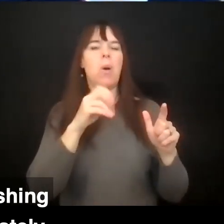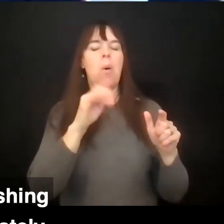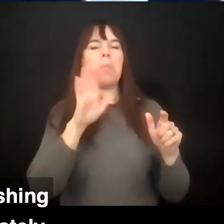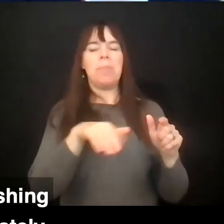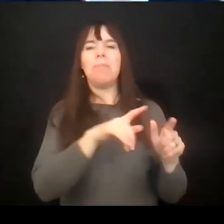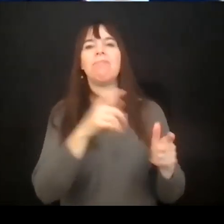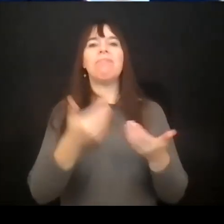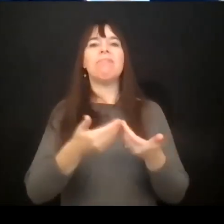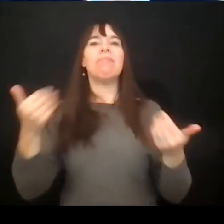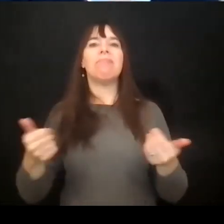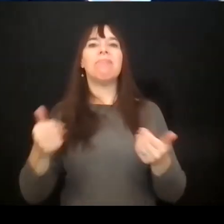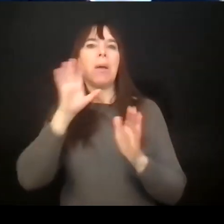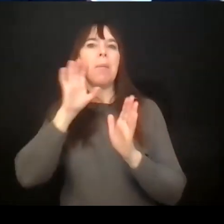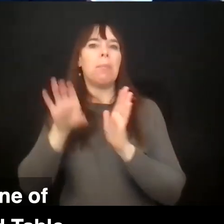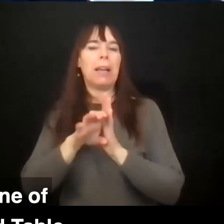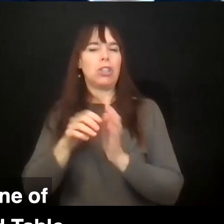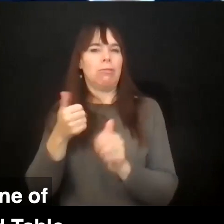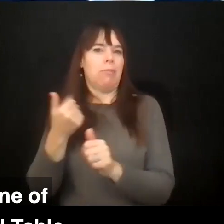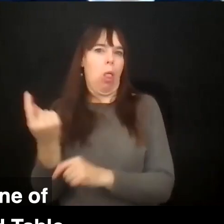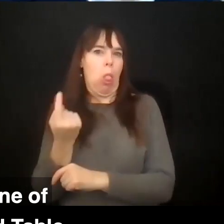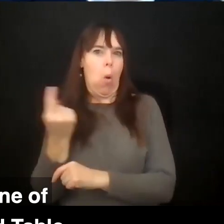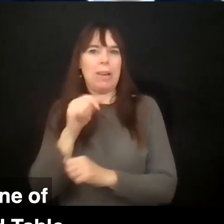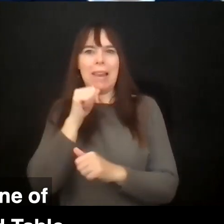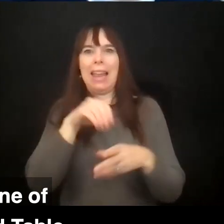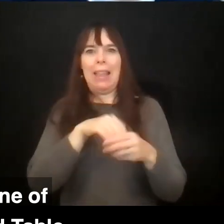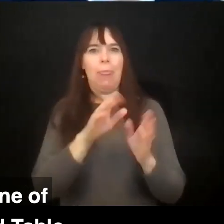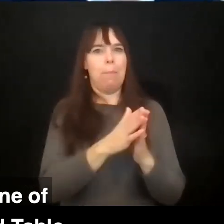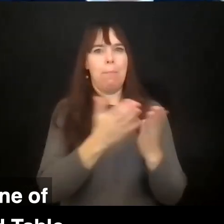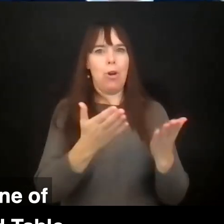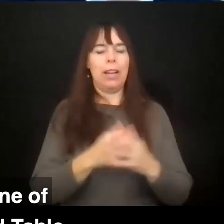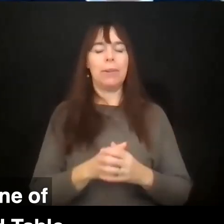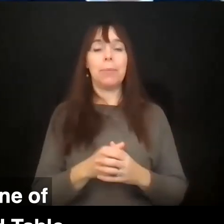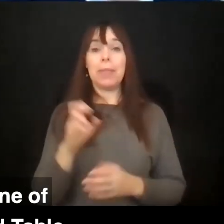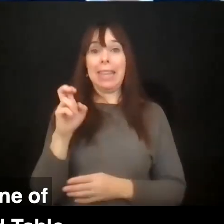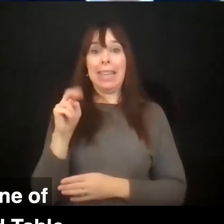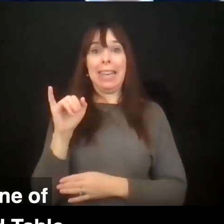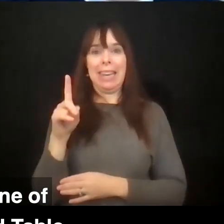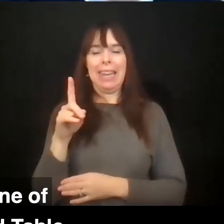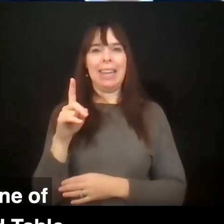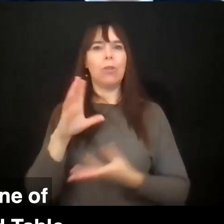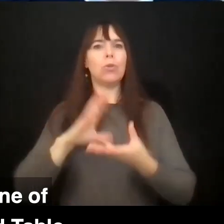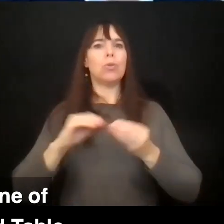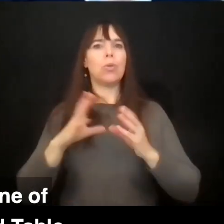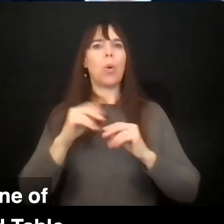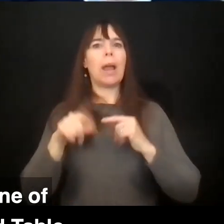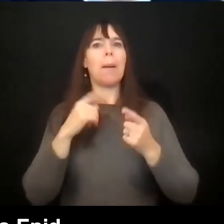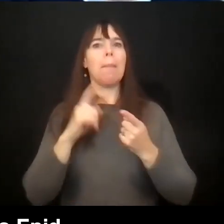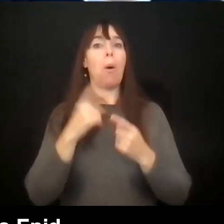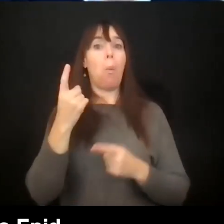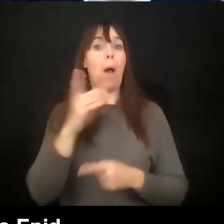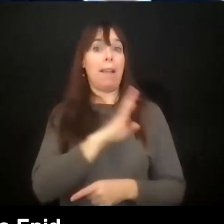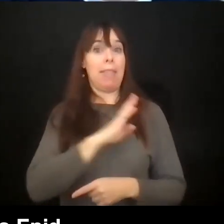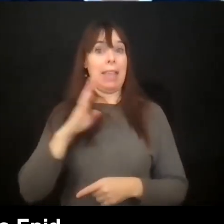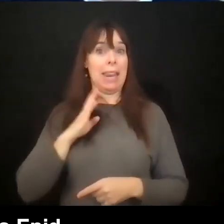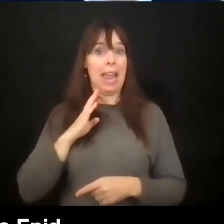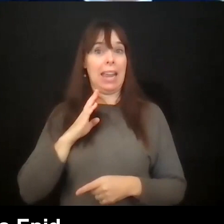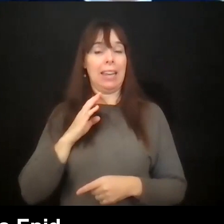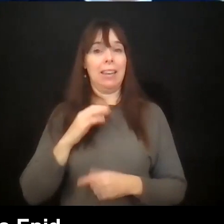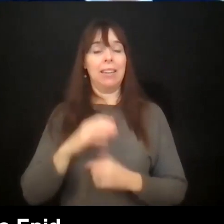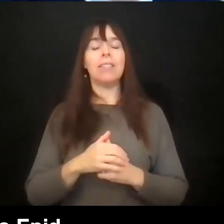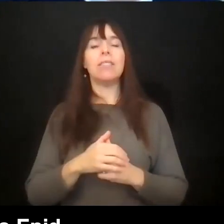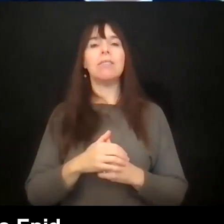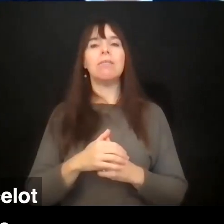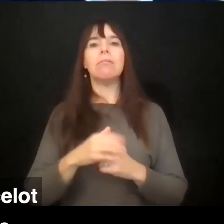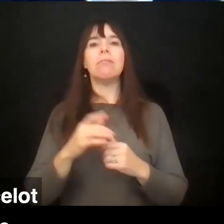photographs separately. Enid is the story of one of the Knights of the Round Table, Gawain, who is married